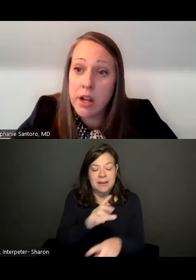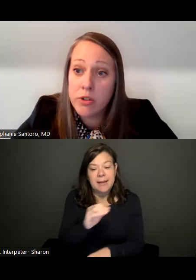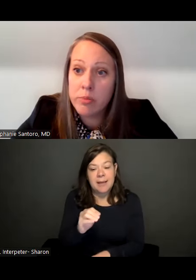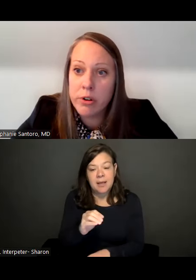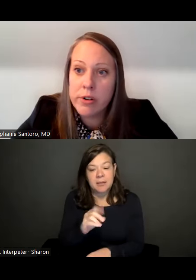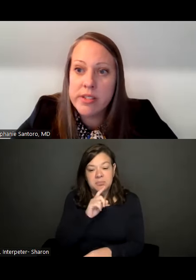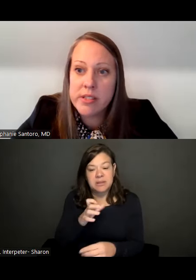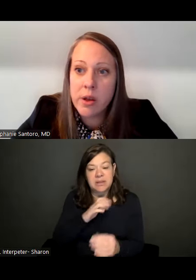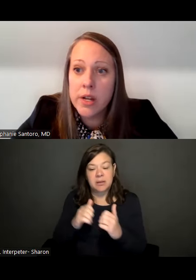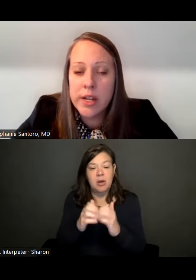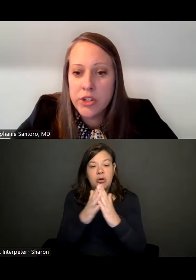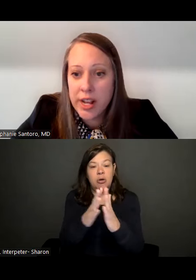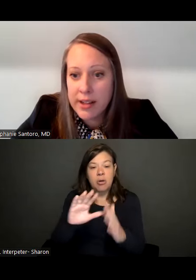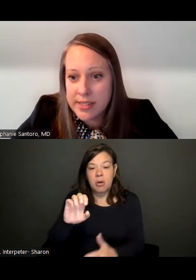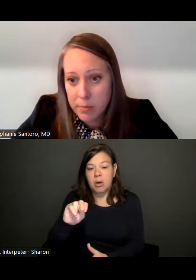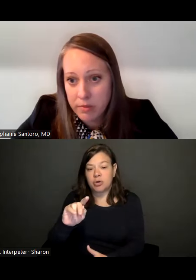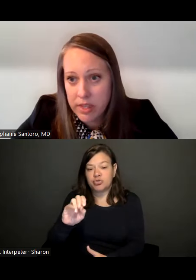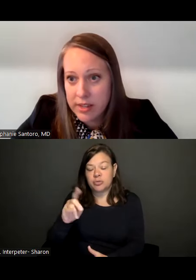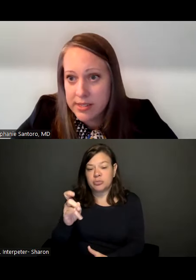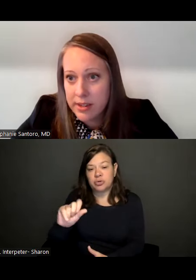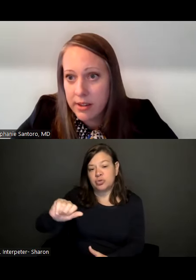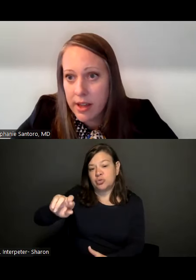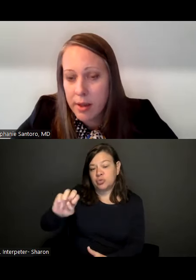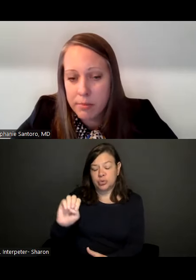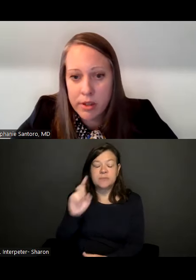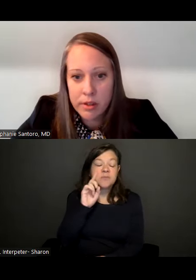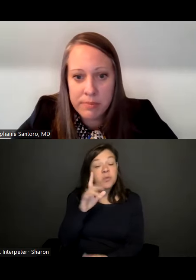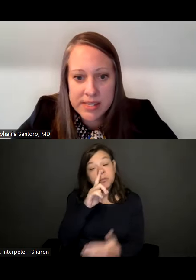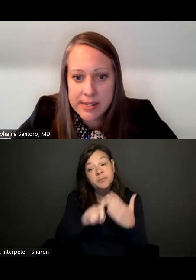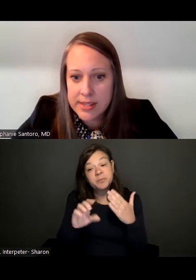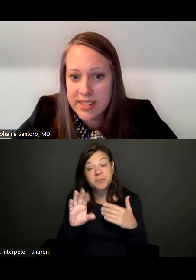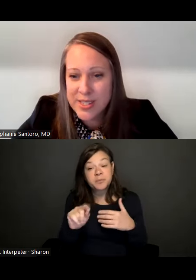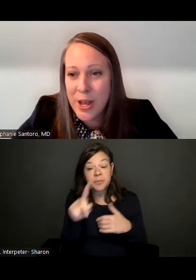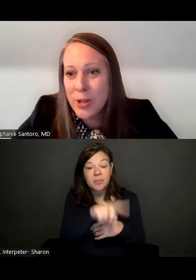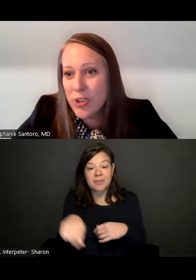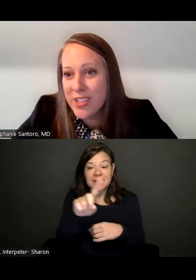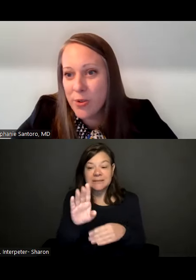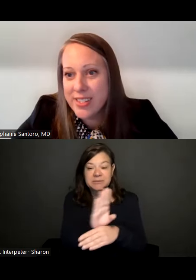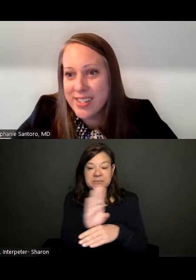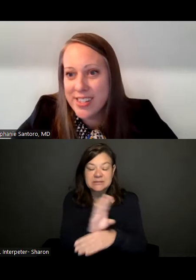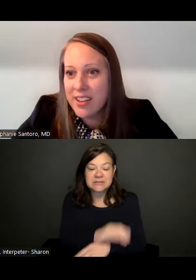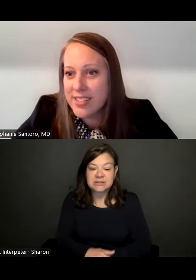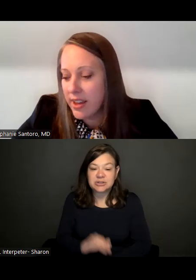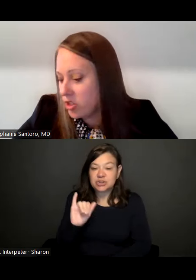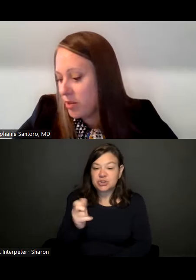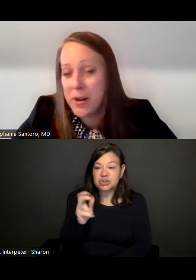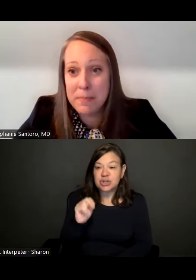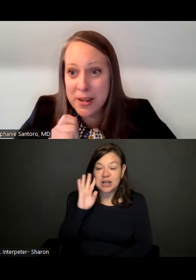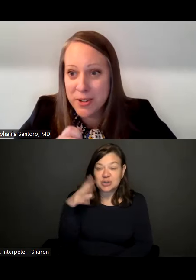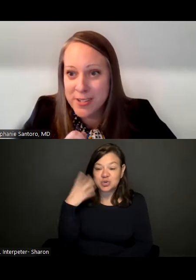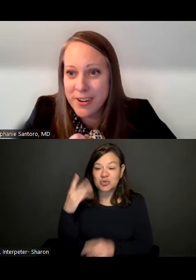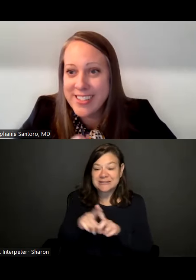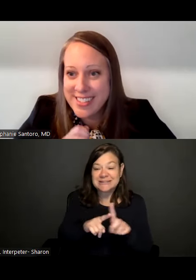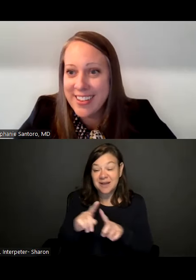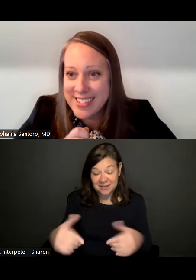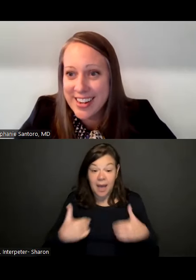being entrepreneurs. So check out some of these businesses. John's Crazy Socks. I actually put on my